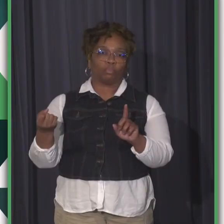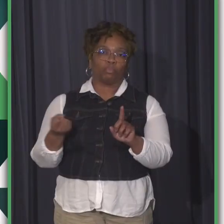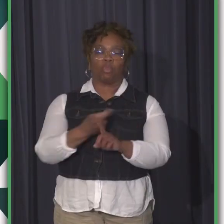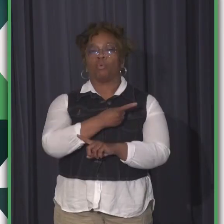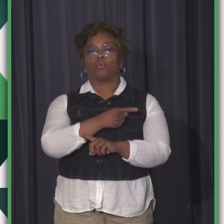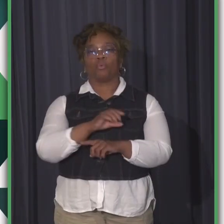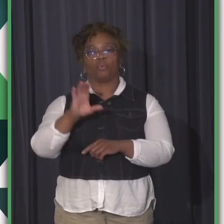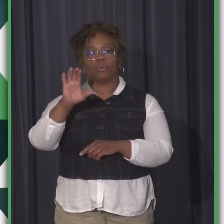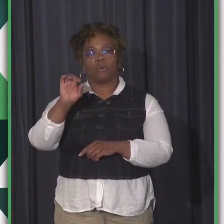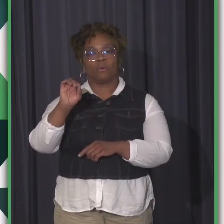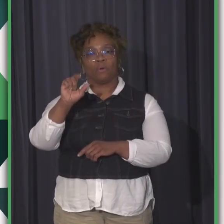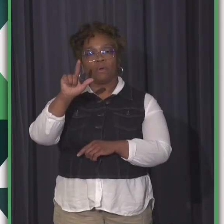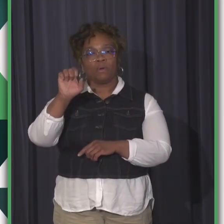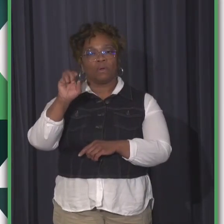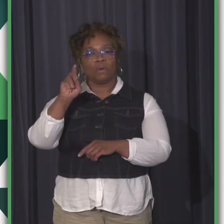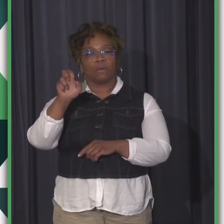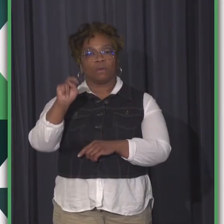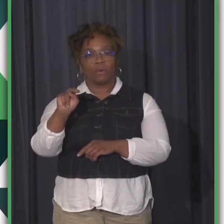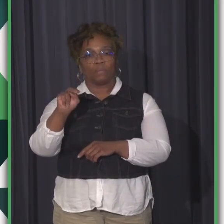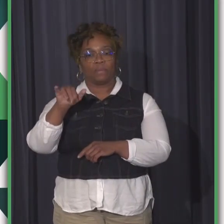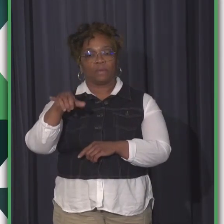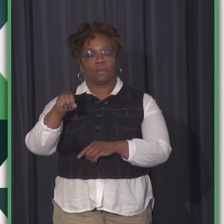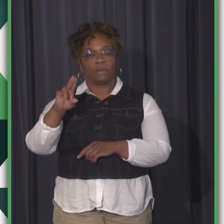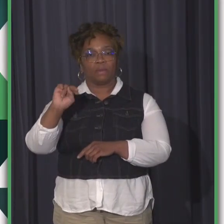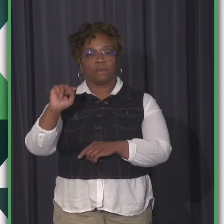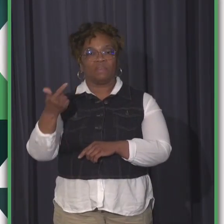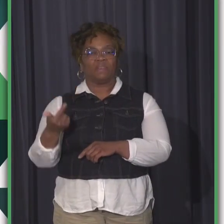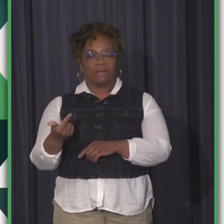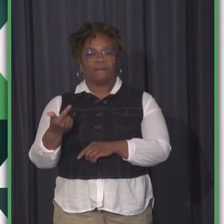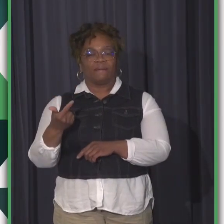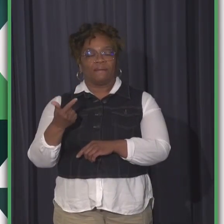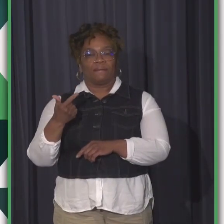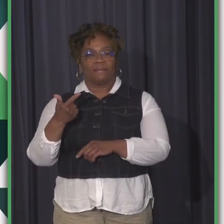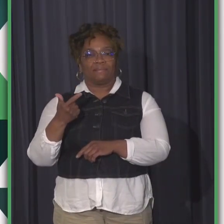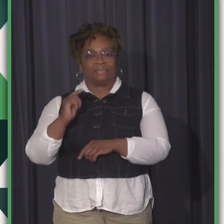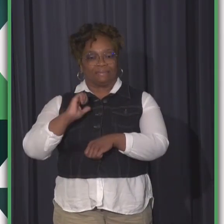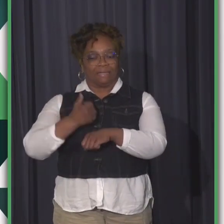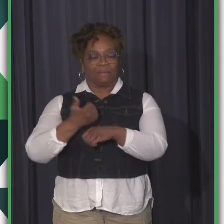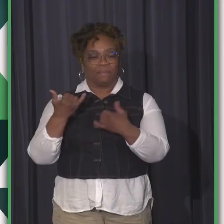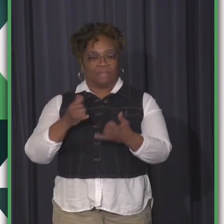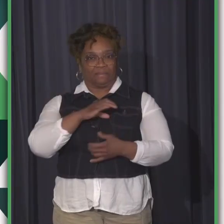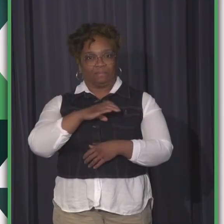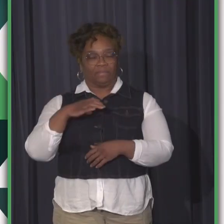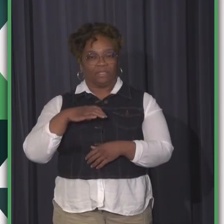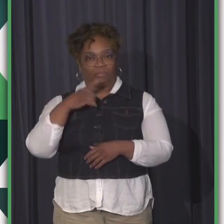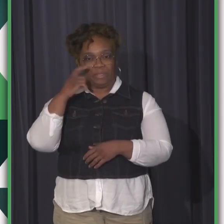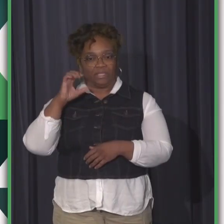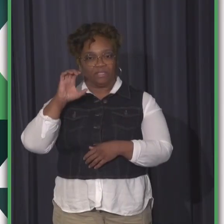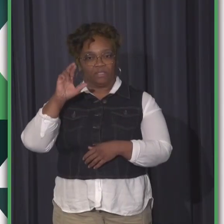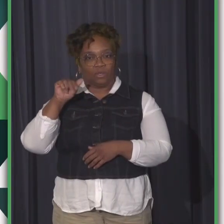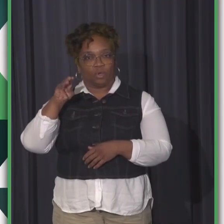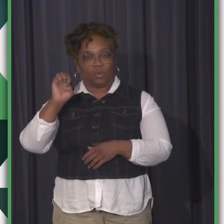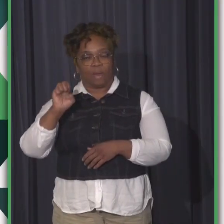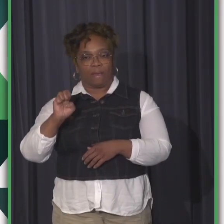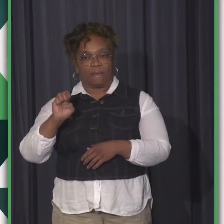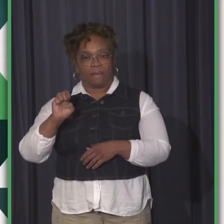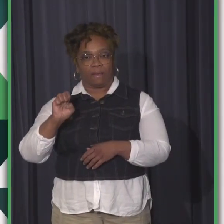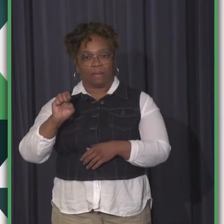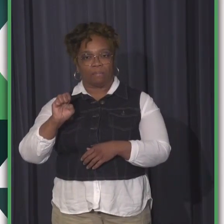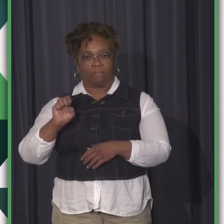Coleman Young did not create this commission because crime was up or down, or there were people that were lost.